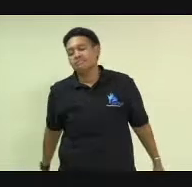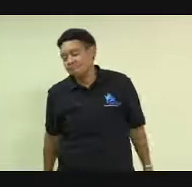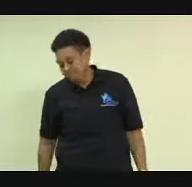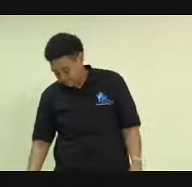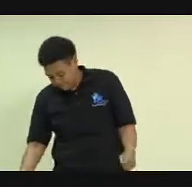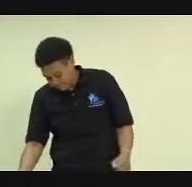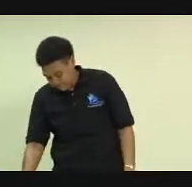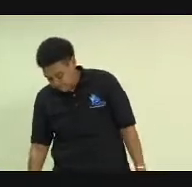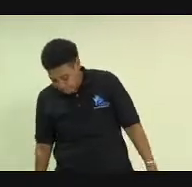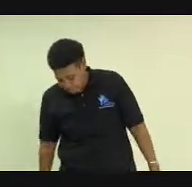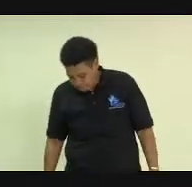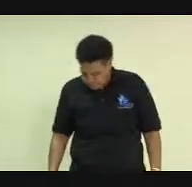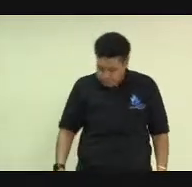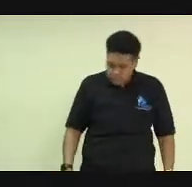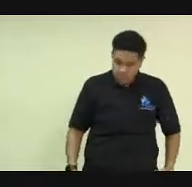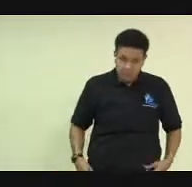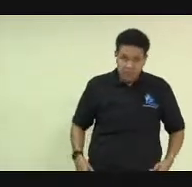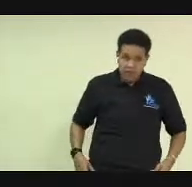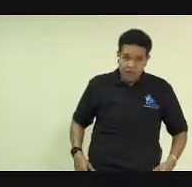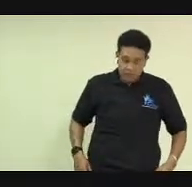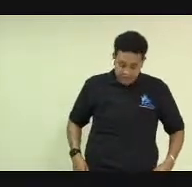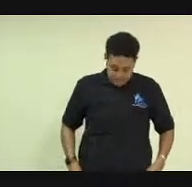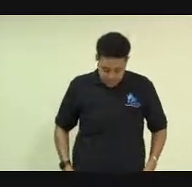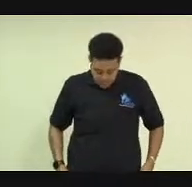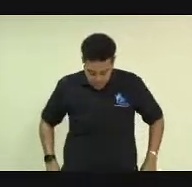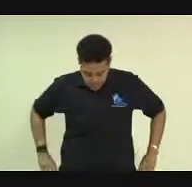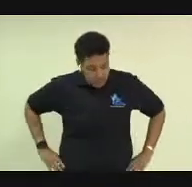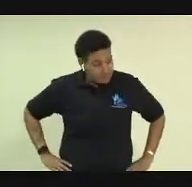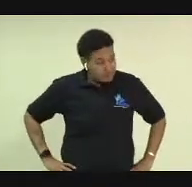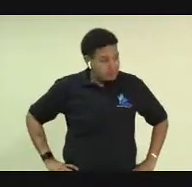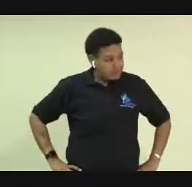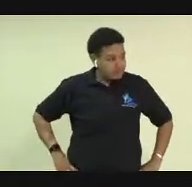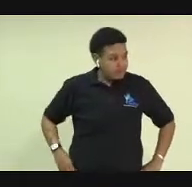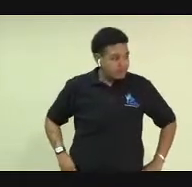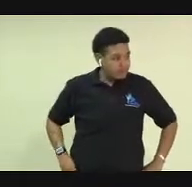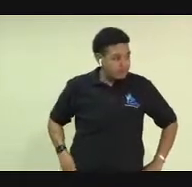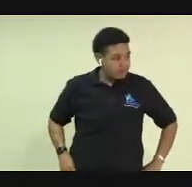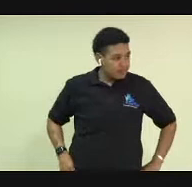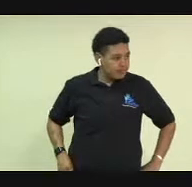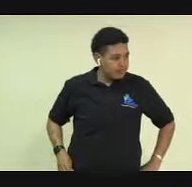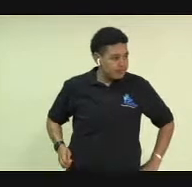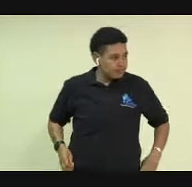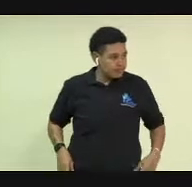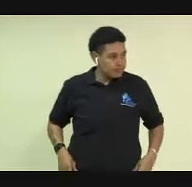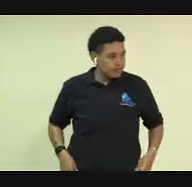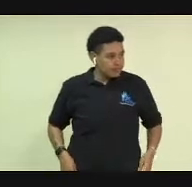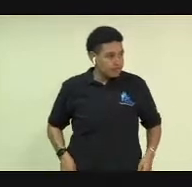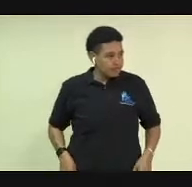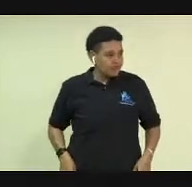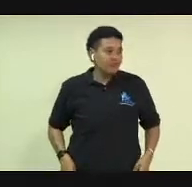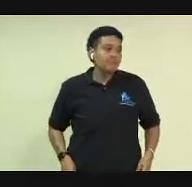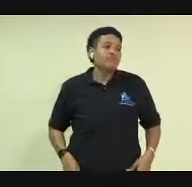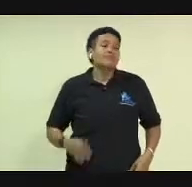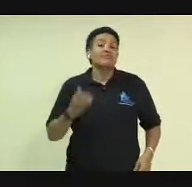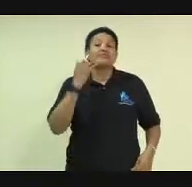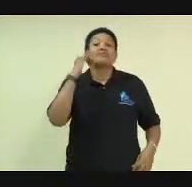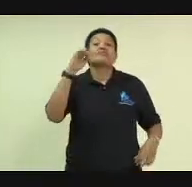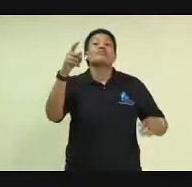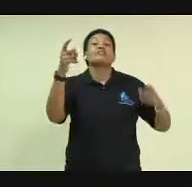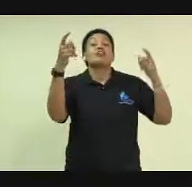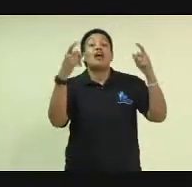mandatory vaccination. But if such a thing should happen, would that not